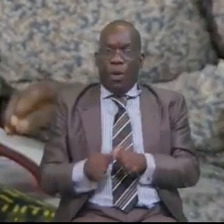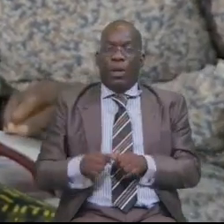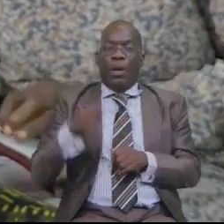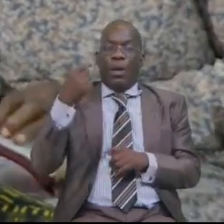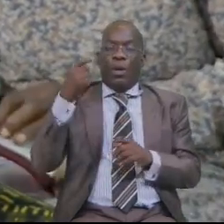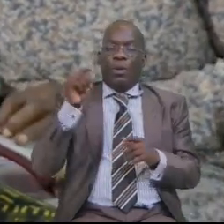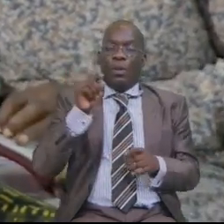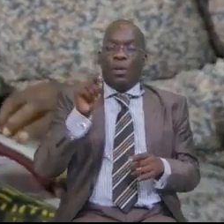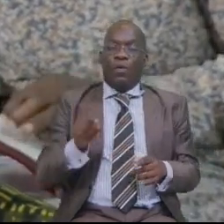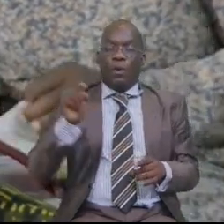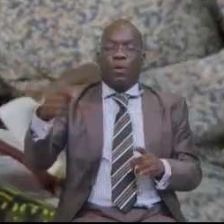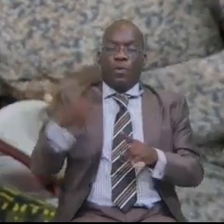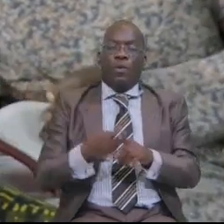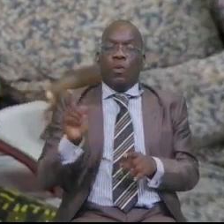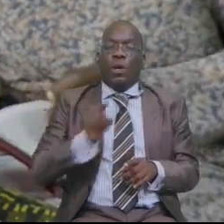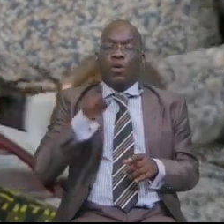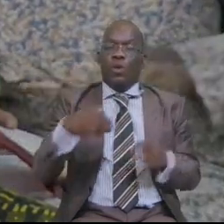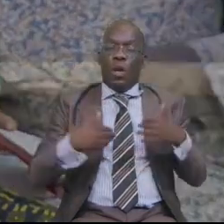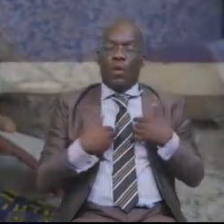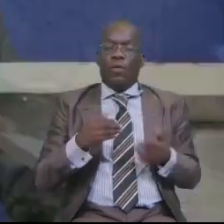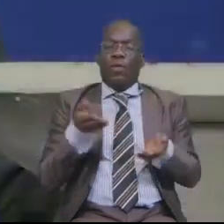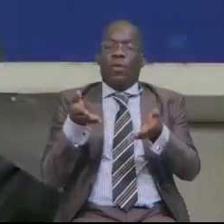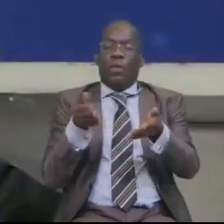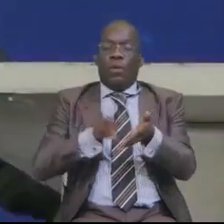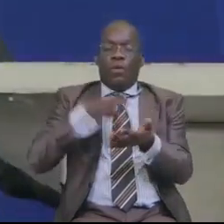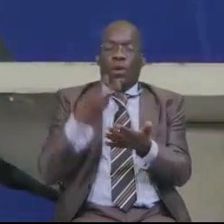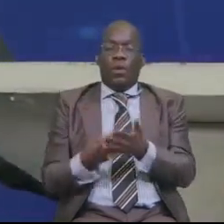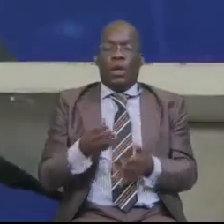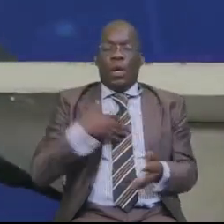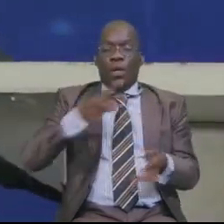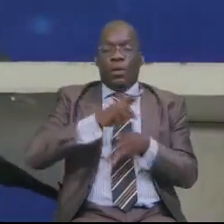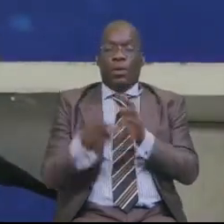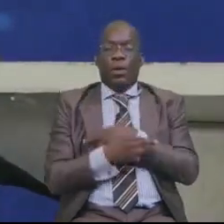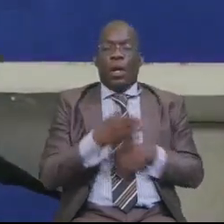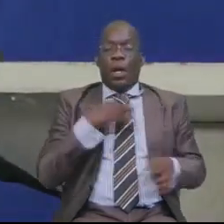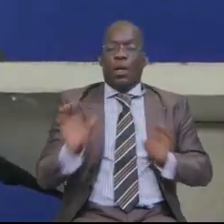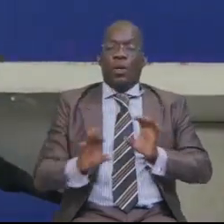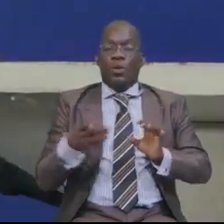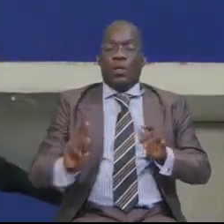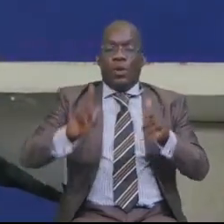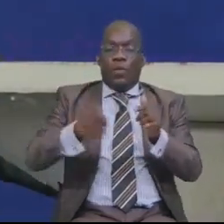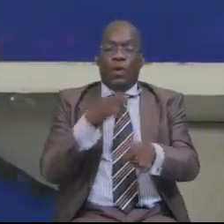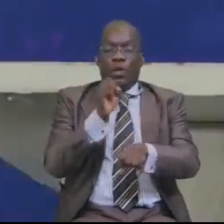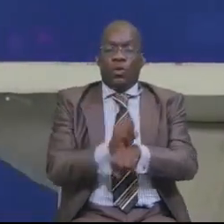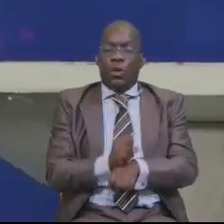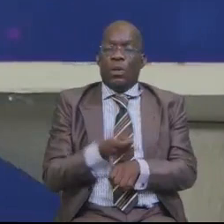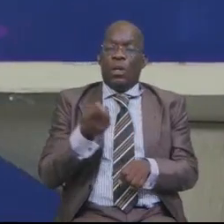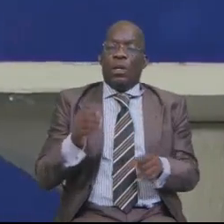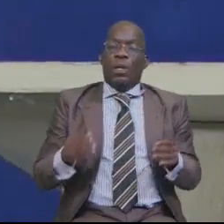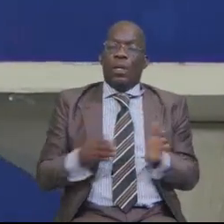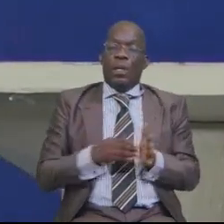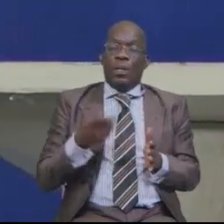and repent and do the first works. Again, the first